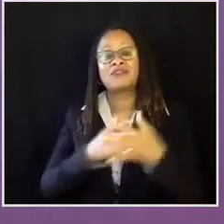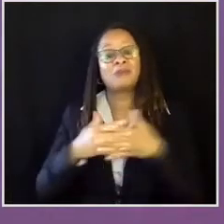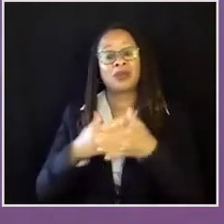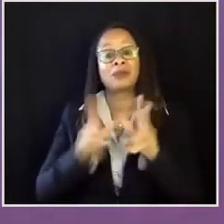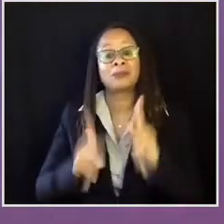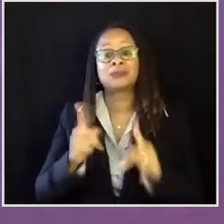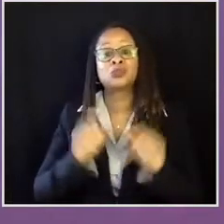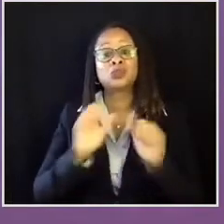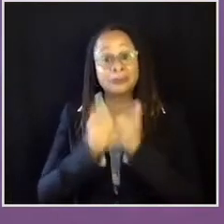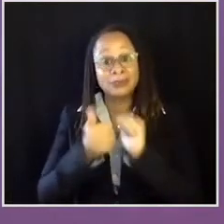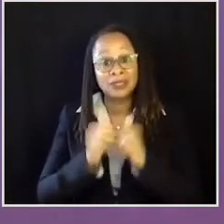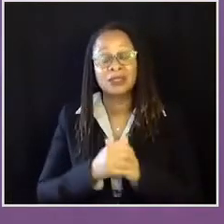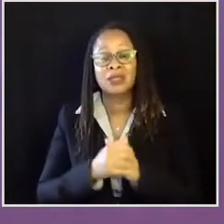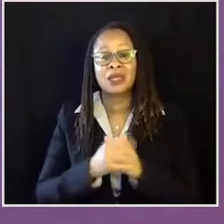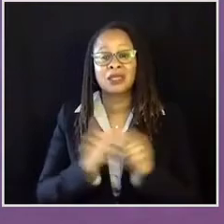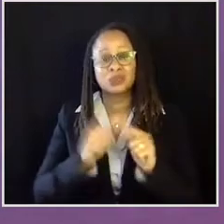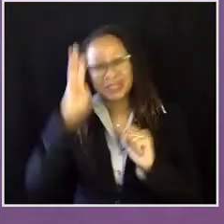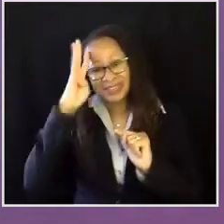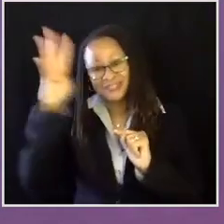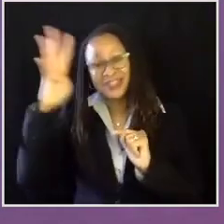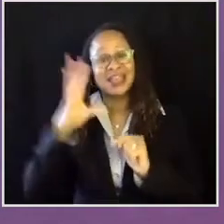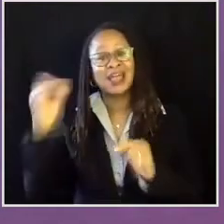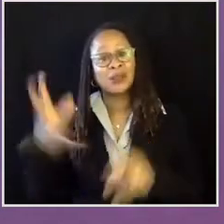compete, to innovate, and to win.